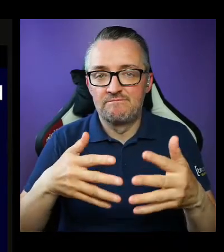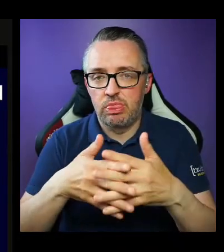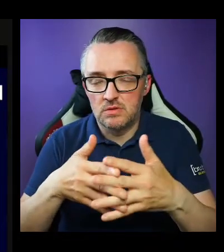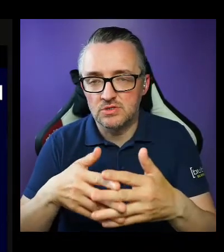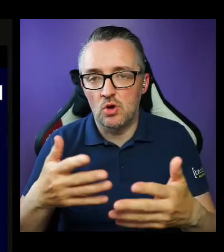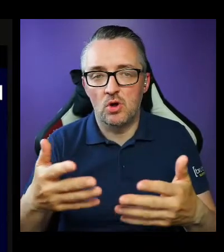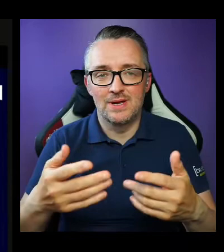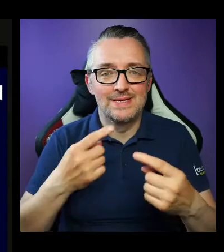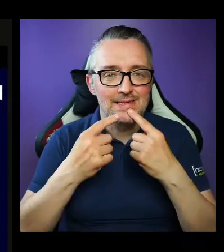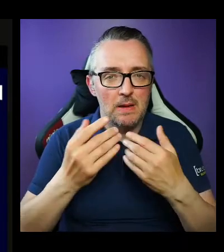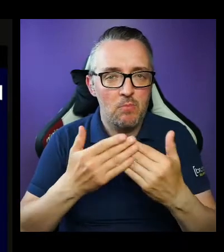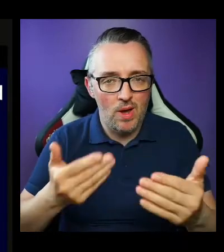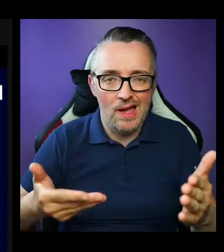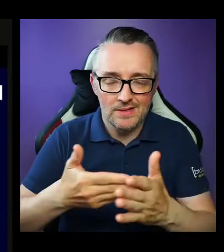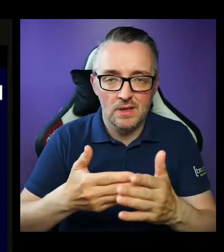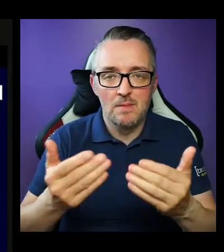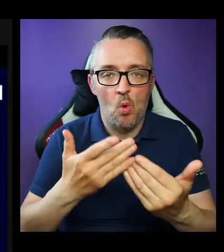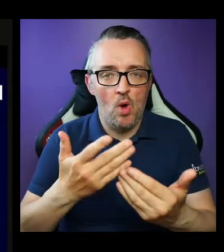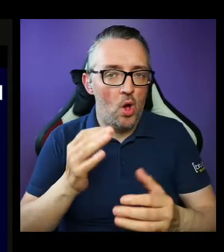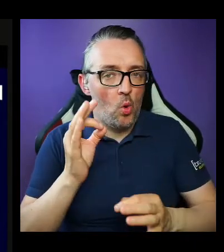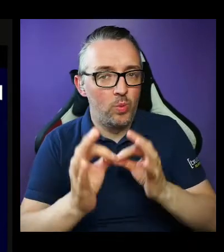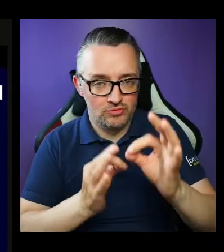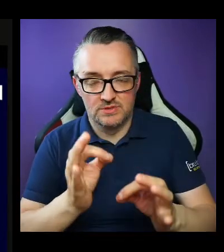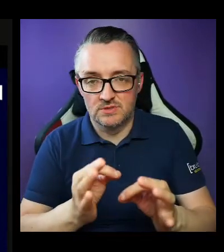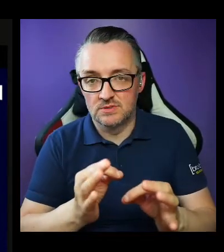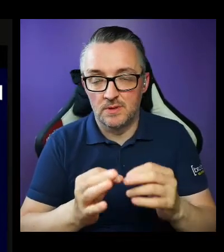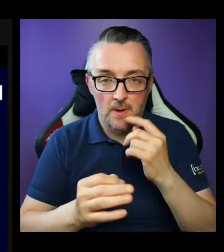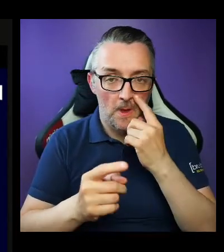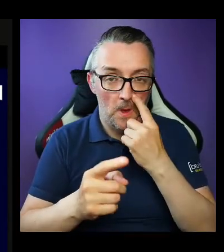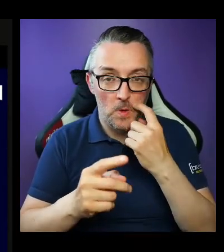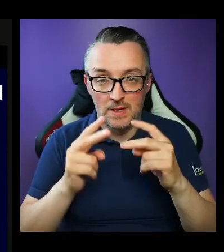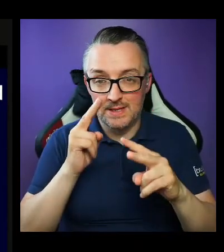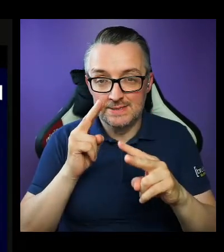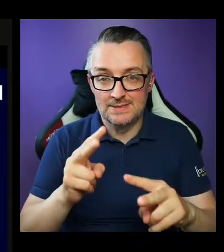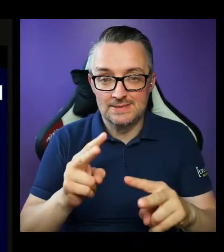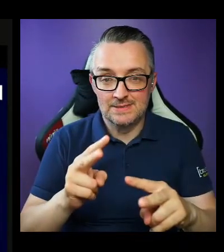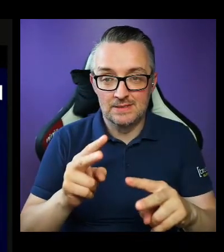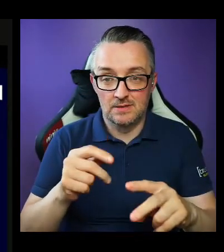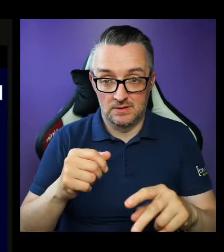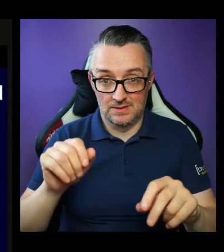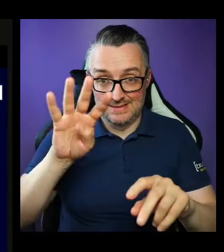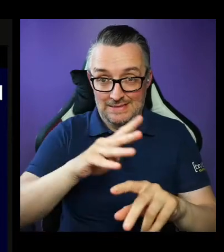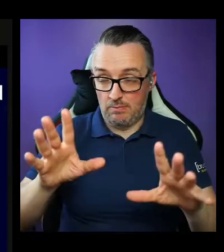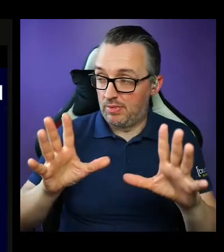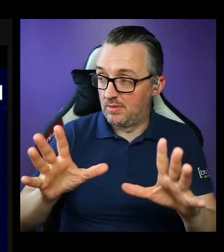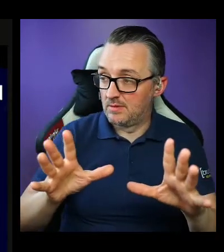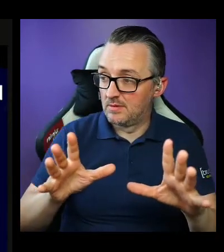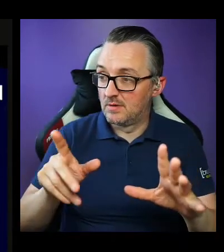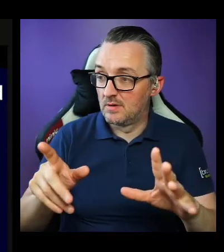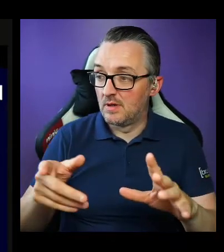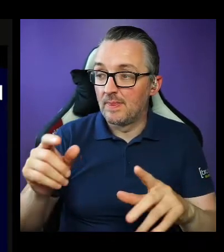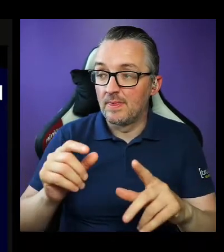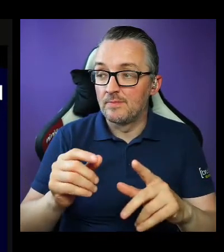data, more types of queries. If you see in my table here, actually for the primary